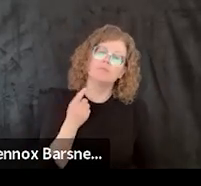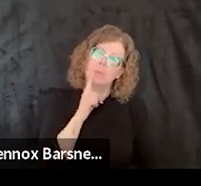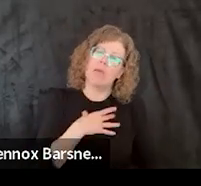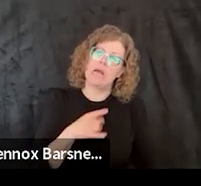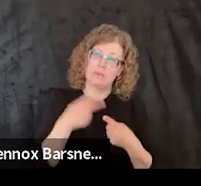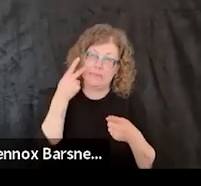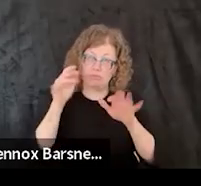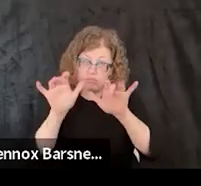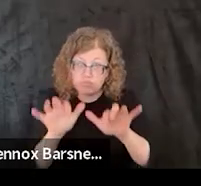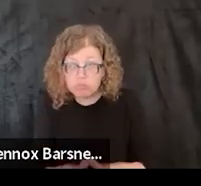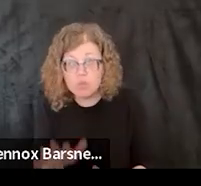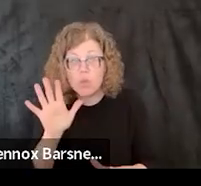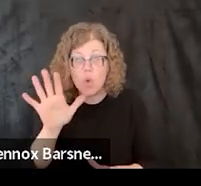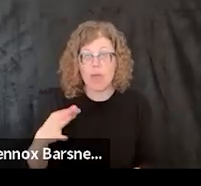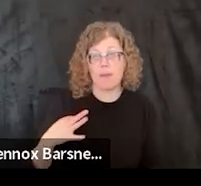of writing.